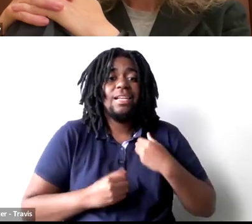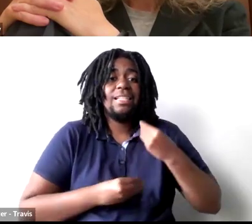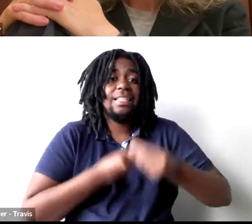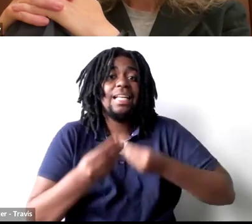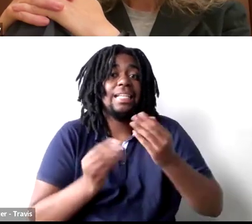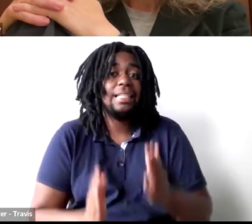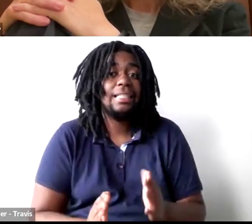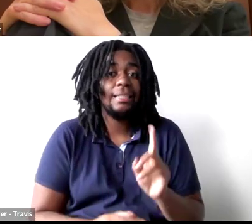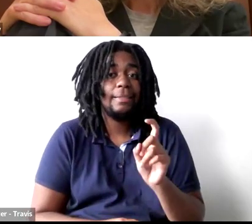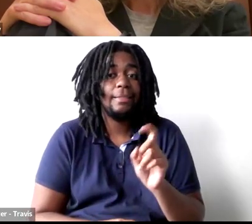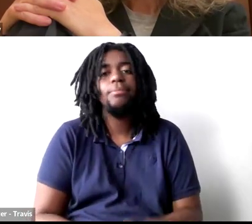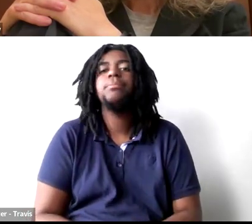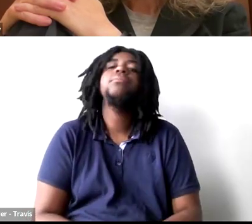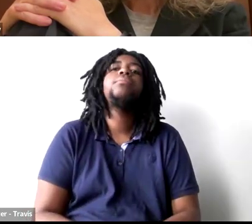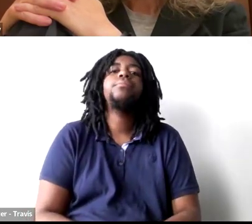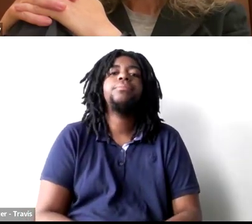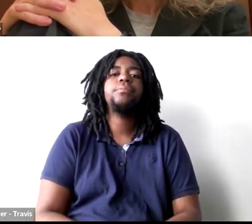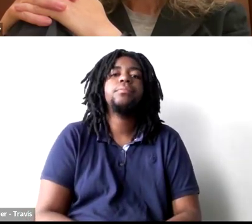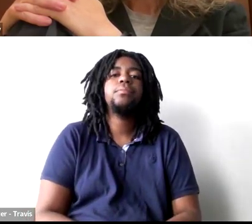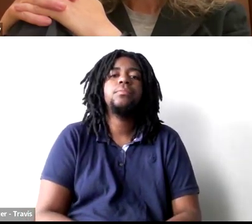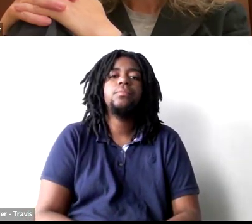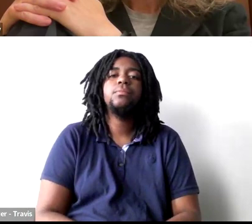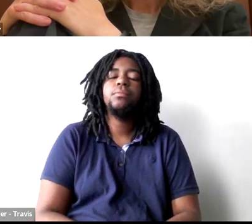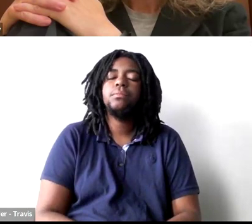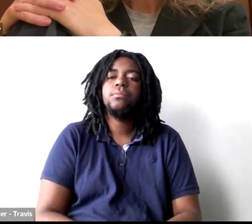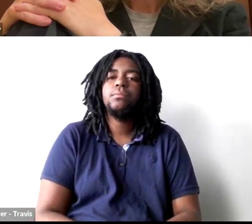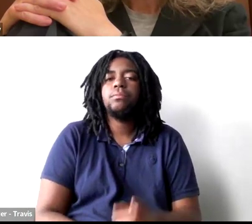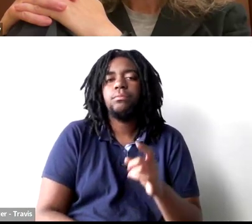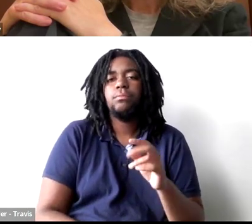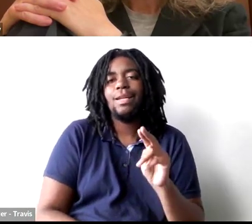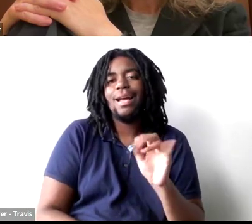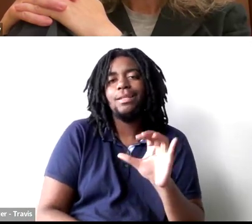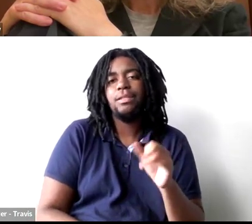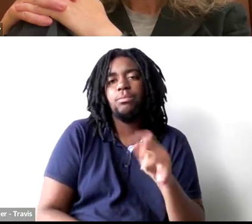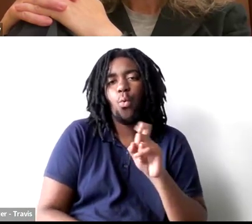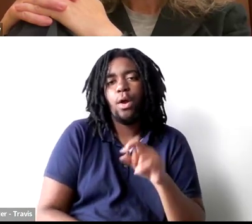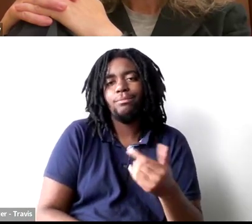Oh, sorry. Are there any surviving descendants of Moses Williams whom we know of?